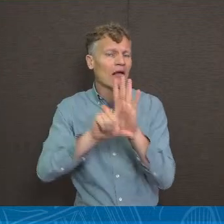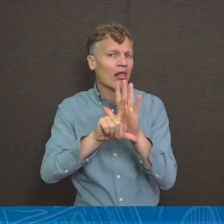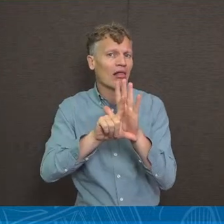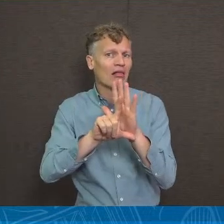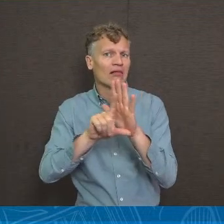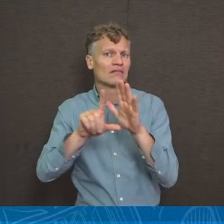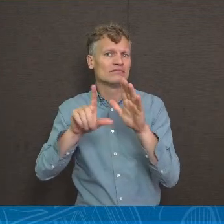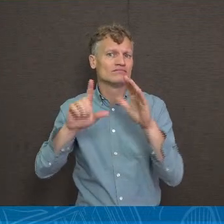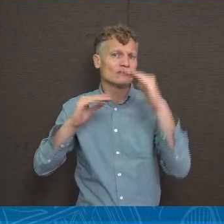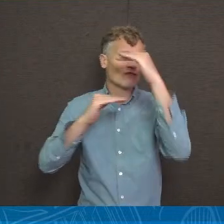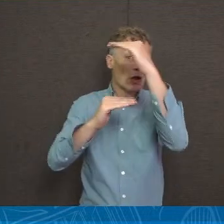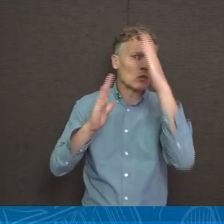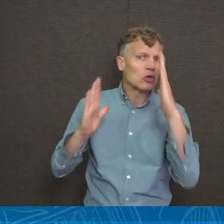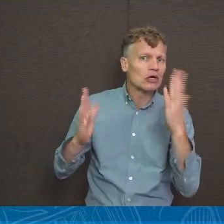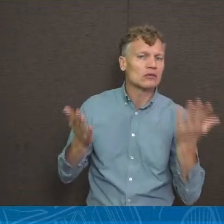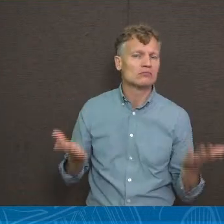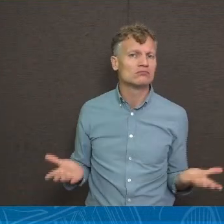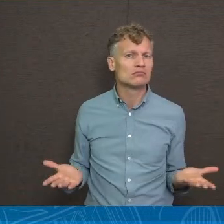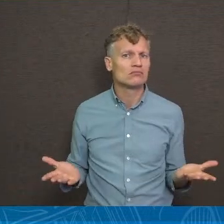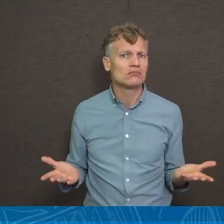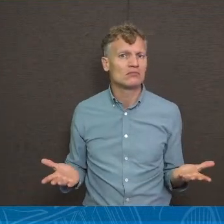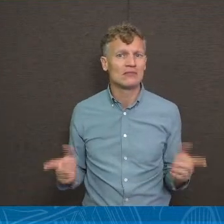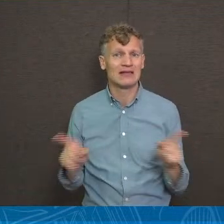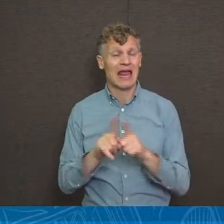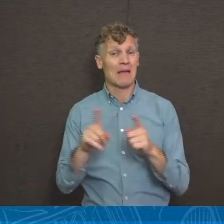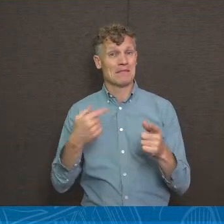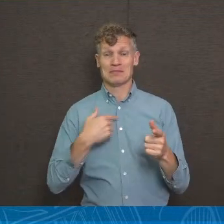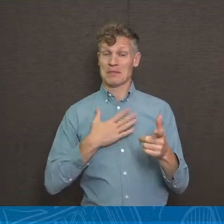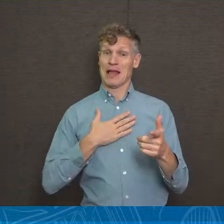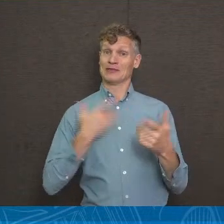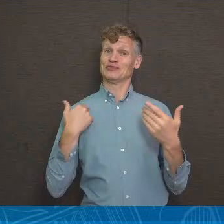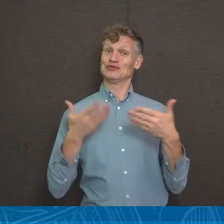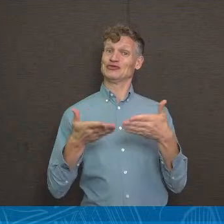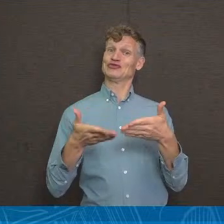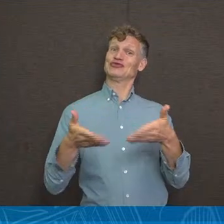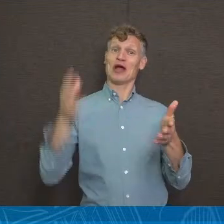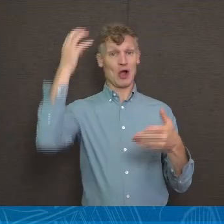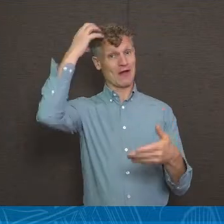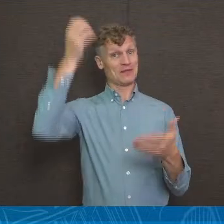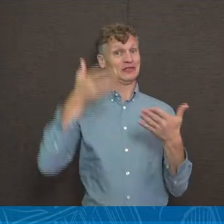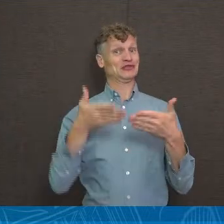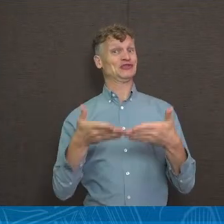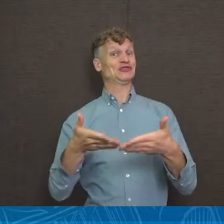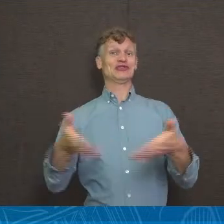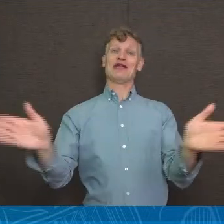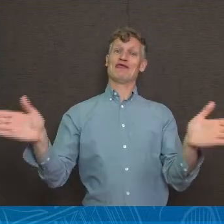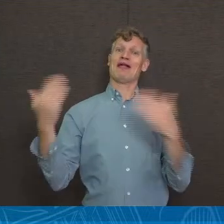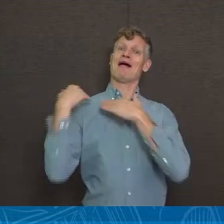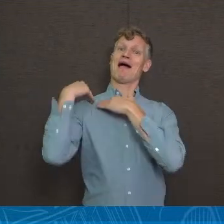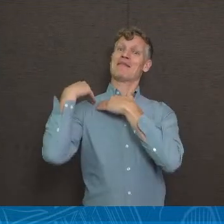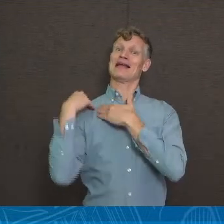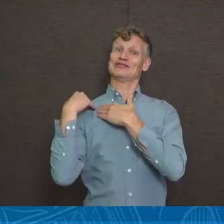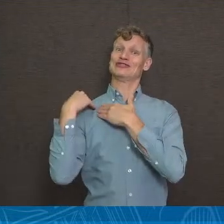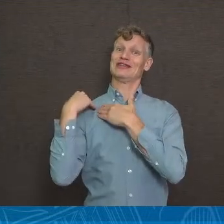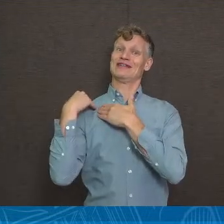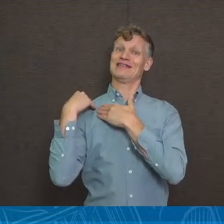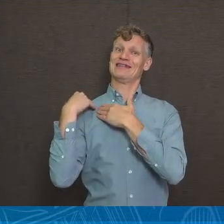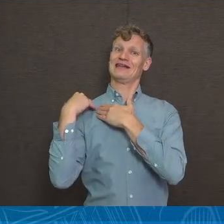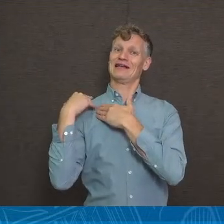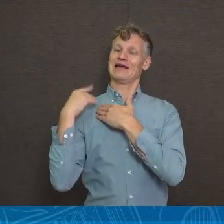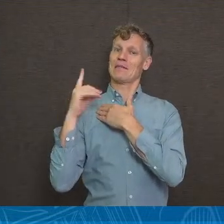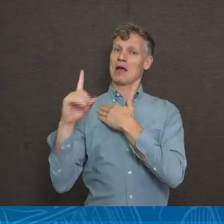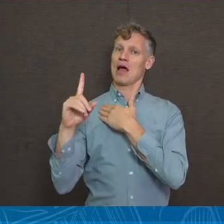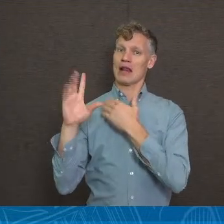general obligations and implementation measures and individual rights get dealt